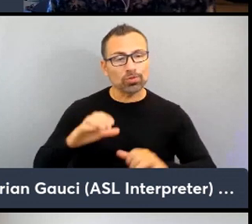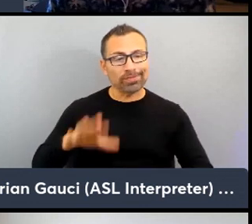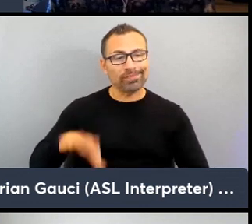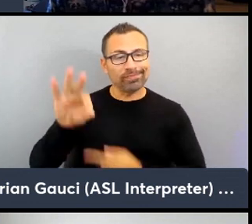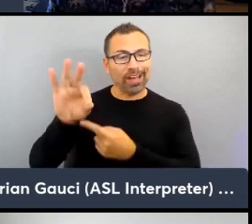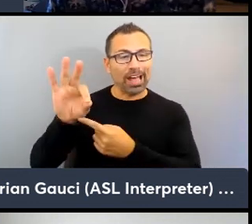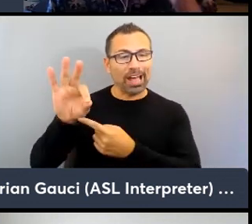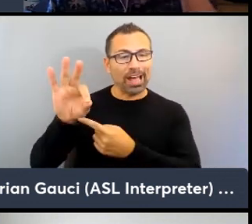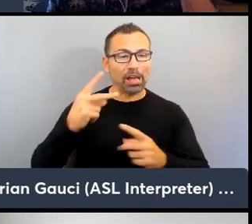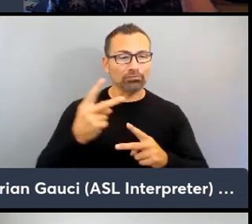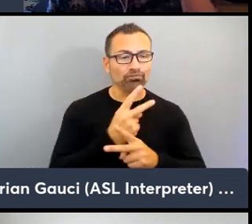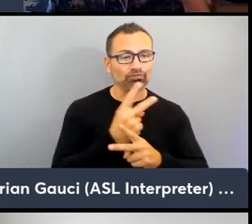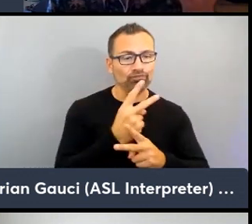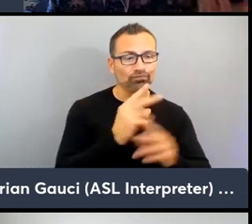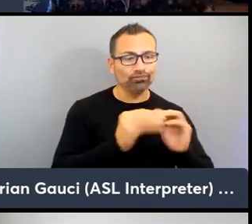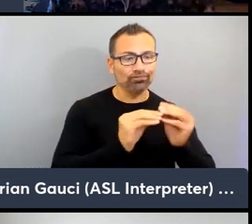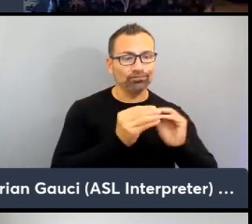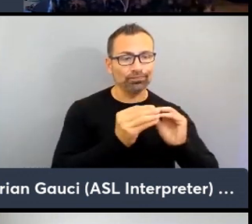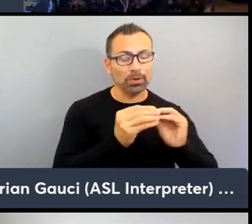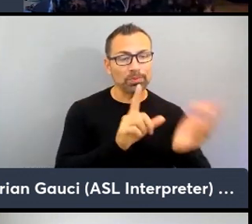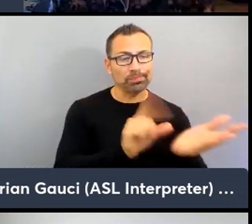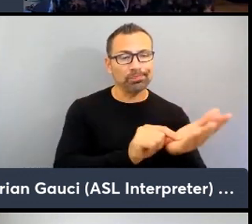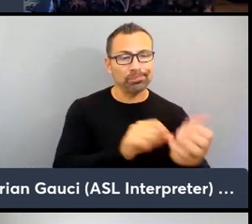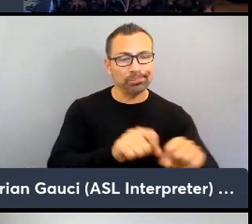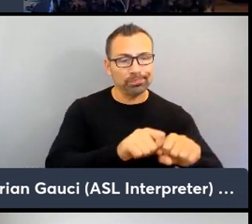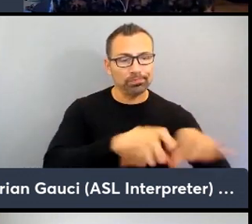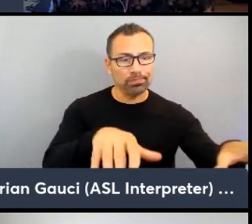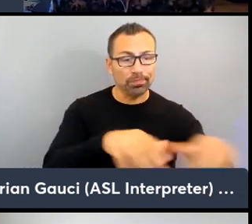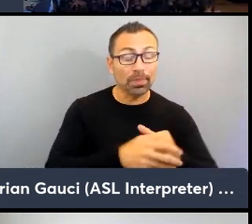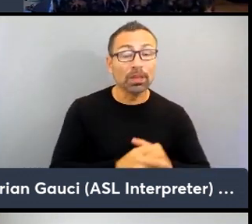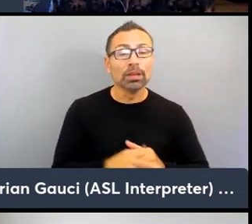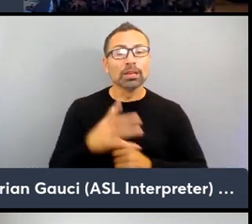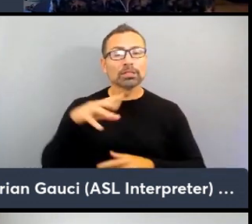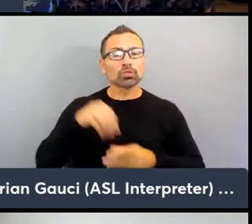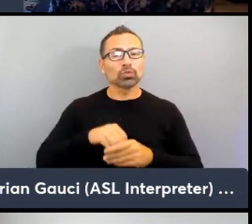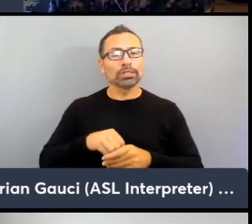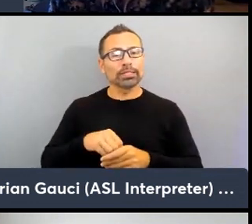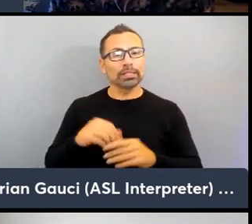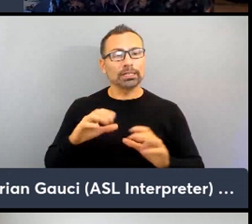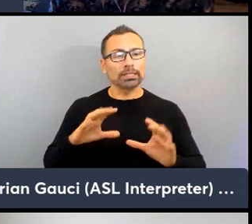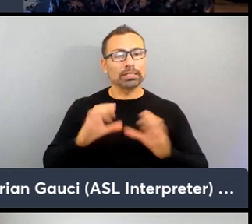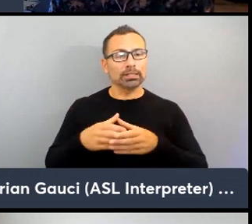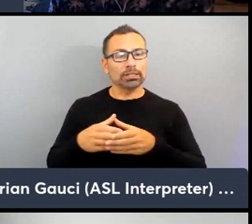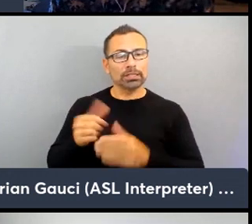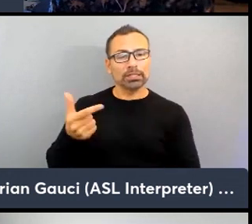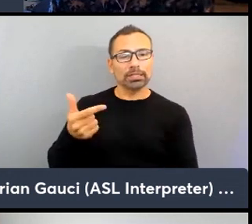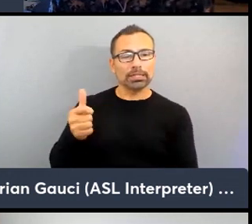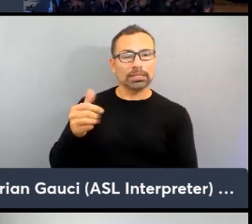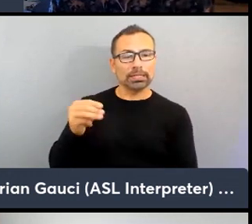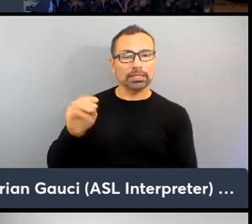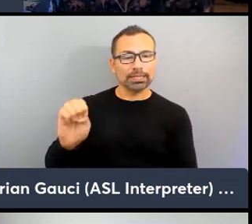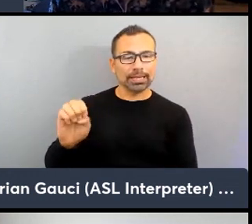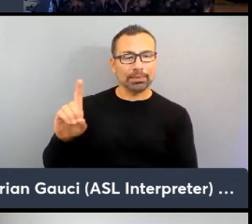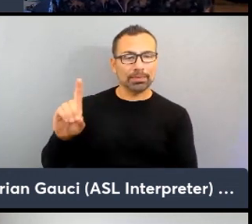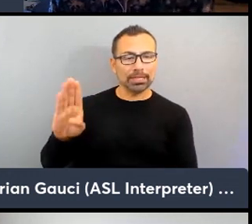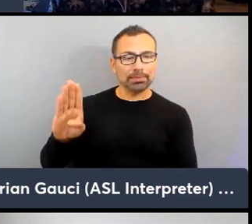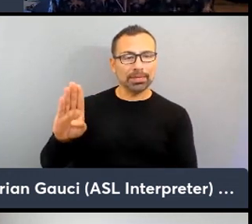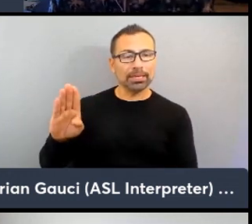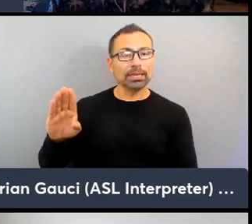there is it's in the realm of the GameDB database in the example